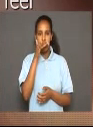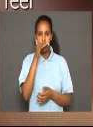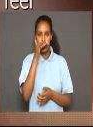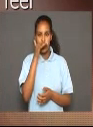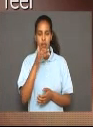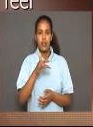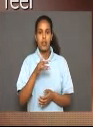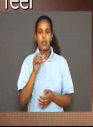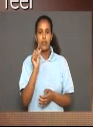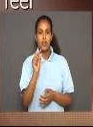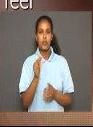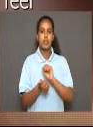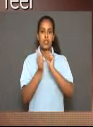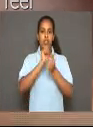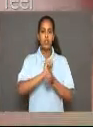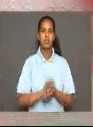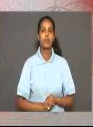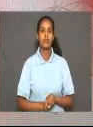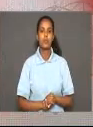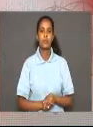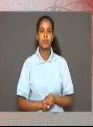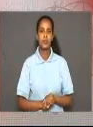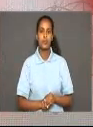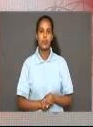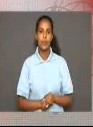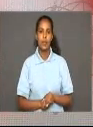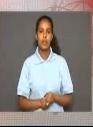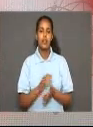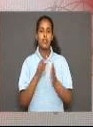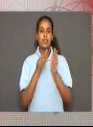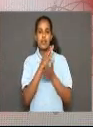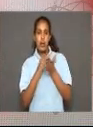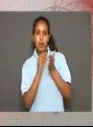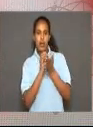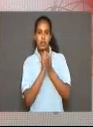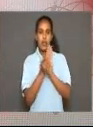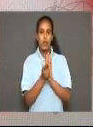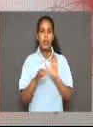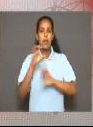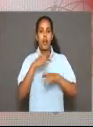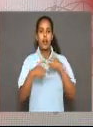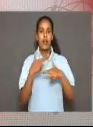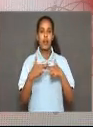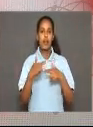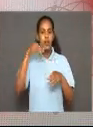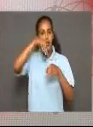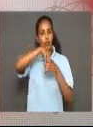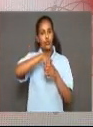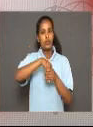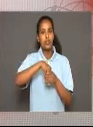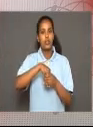or feel the changes. Some examples of chemical reactions